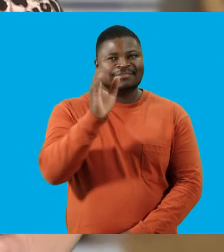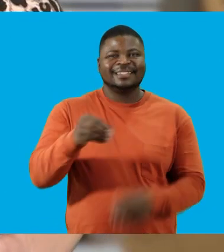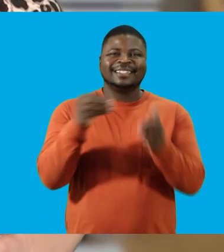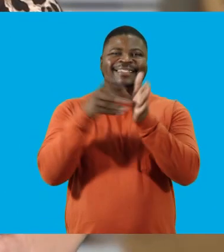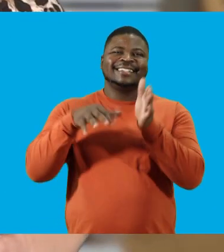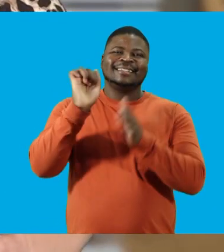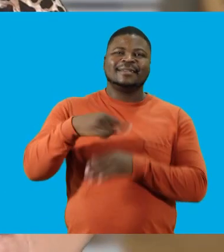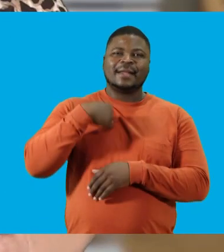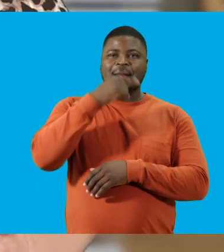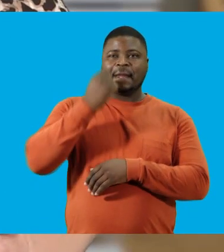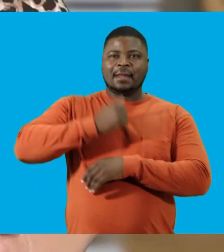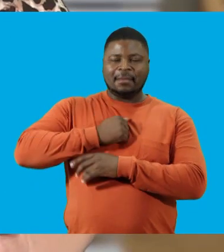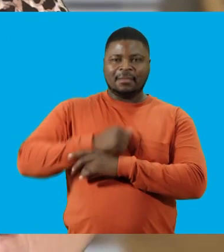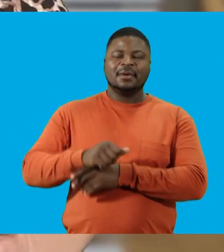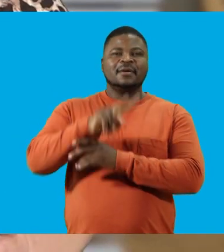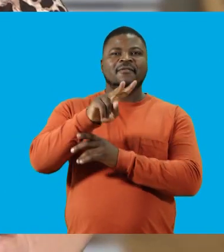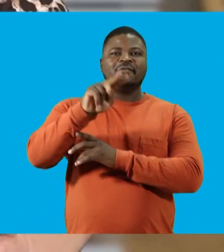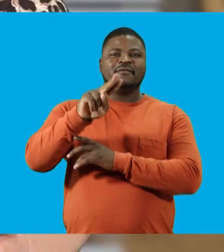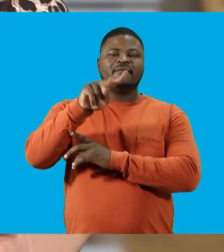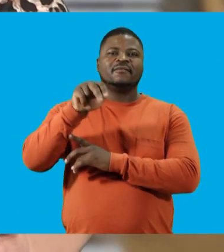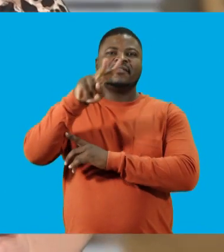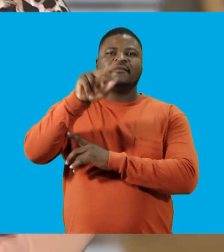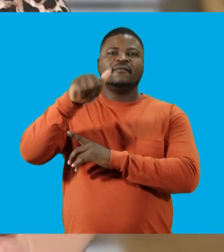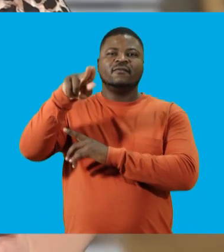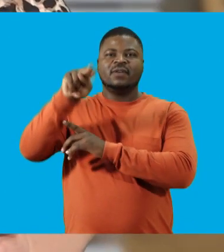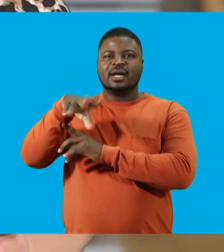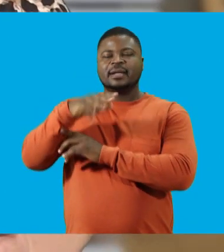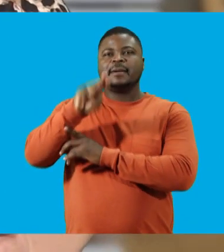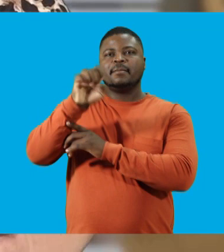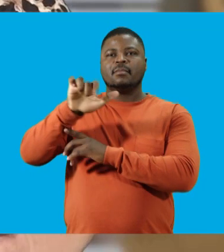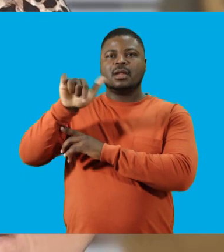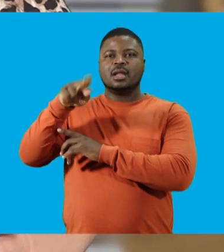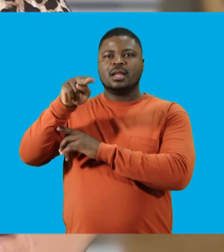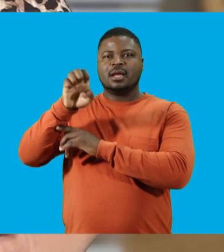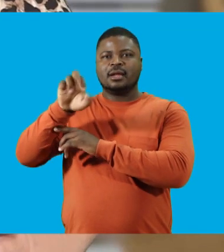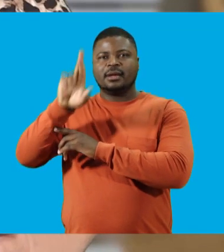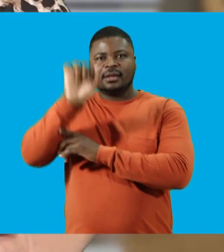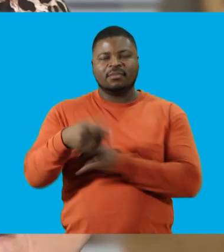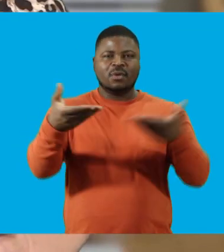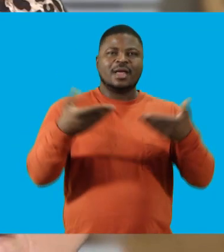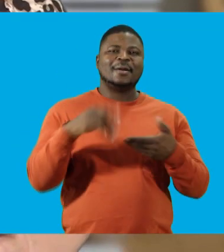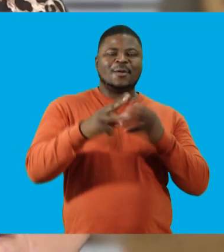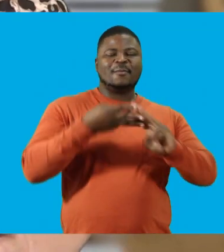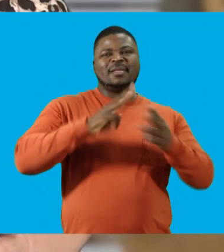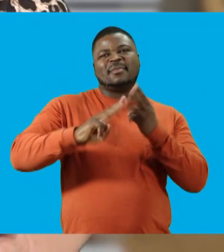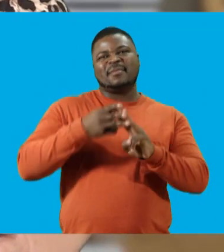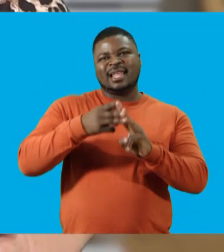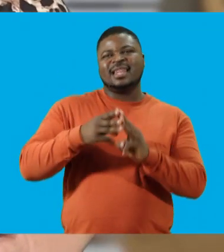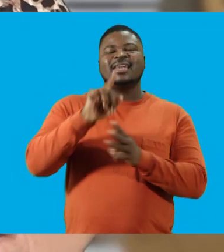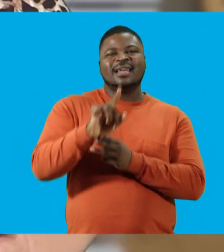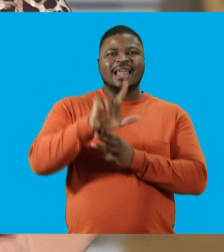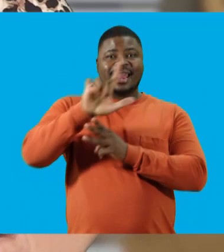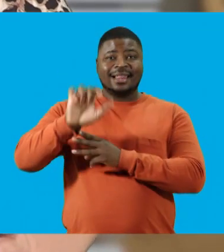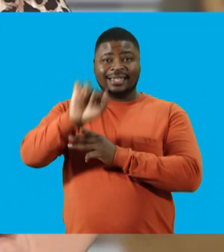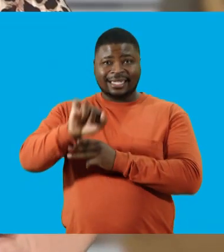Good day learners, I am Ms. Ninober Vermeulen and welcome to Grade 11 Mathematical Literacy, and today we're